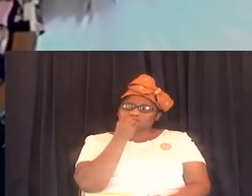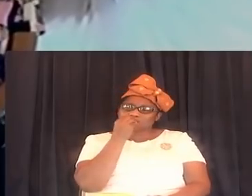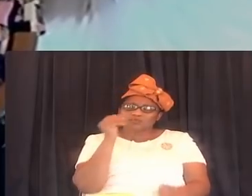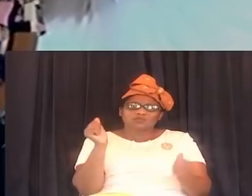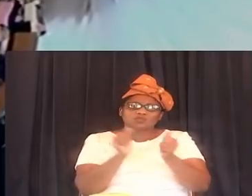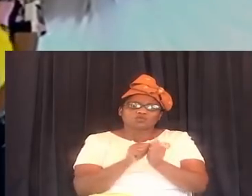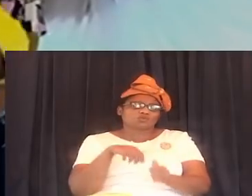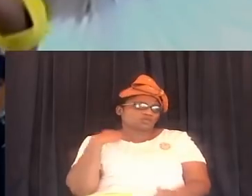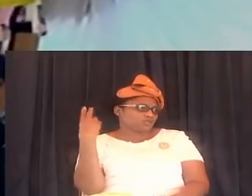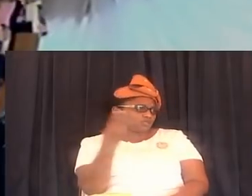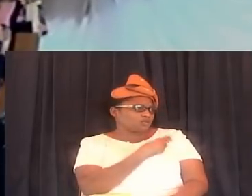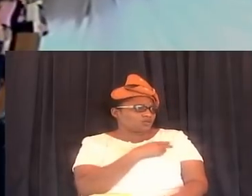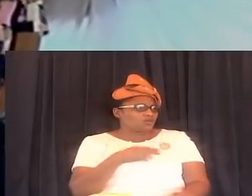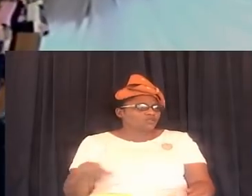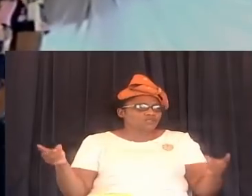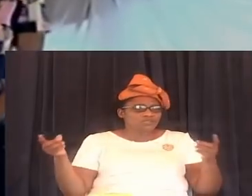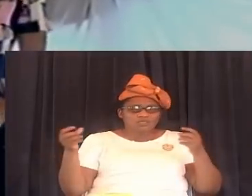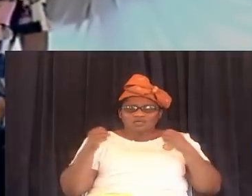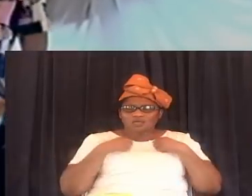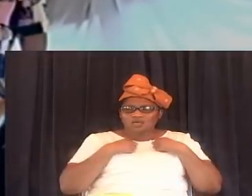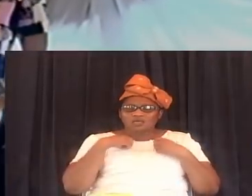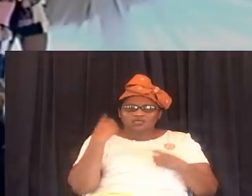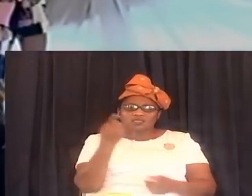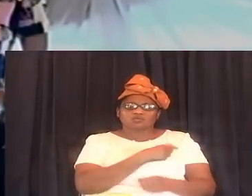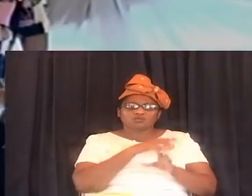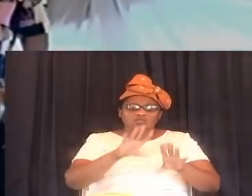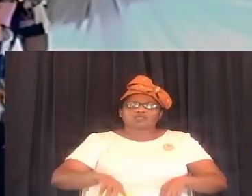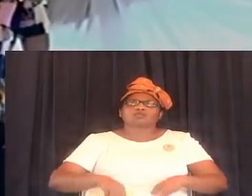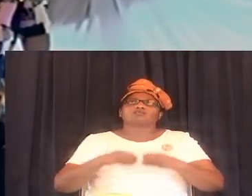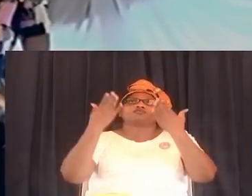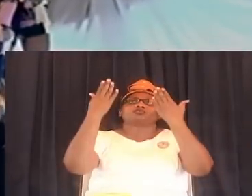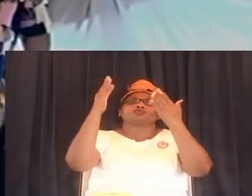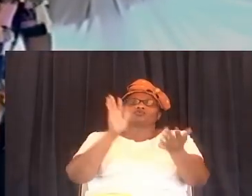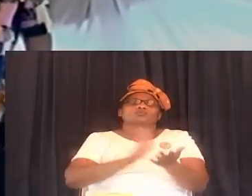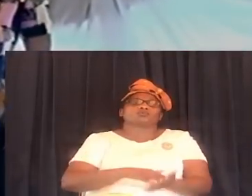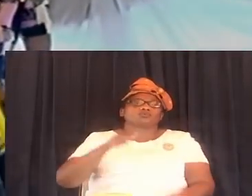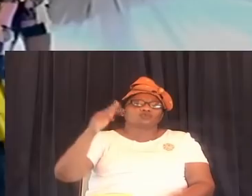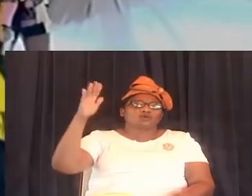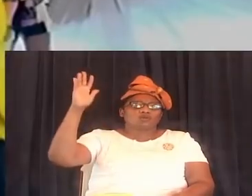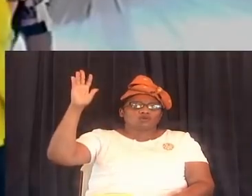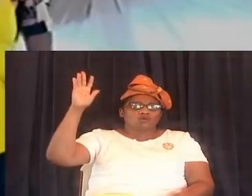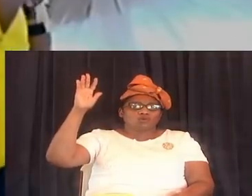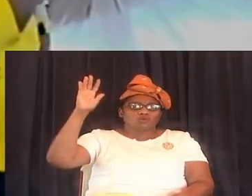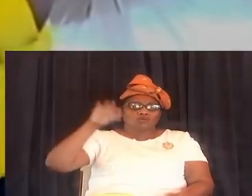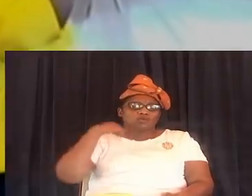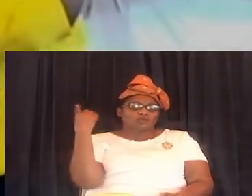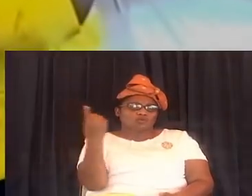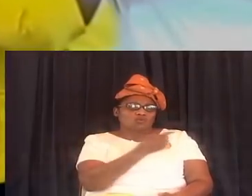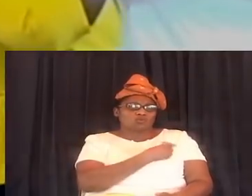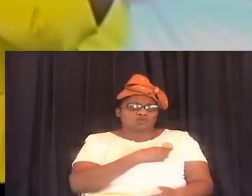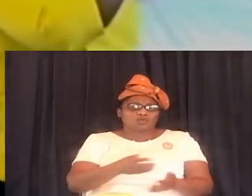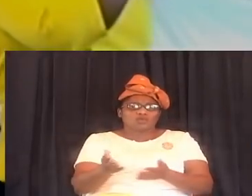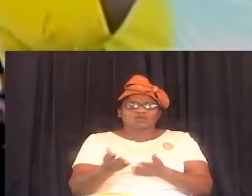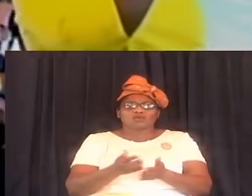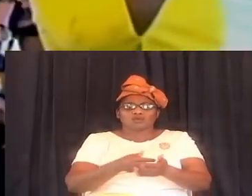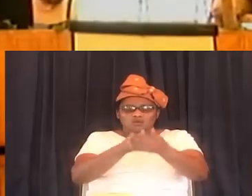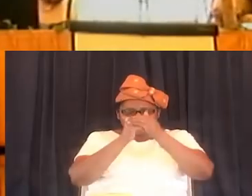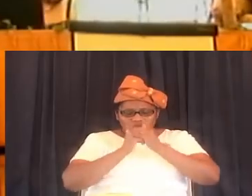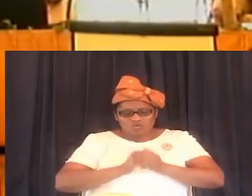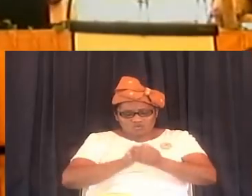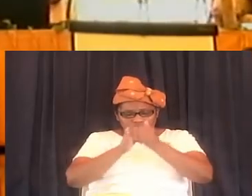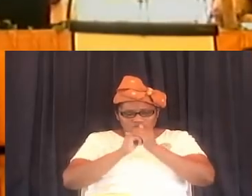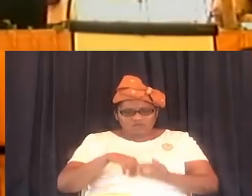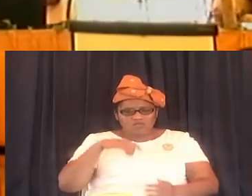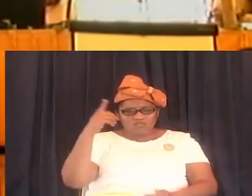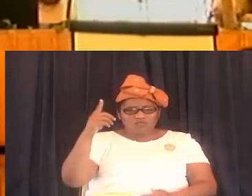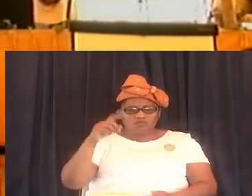the glory, mighty God. Have your way in this place right now. We worship you, O God.